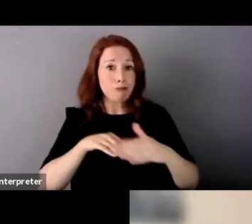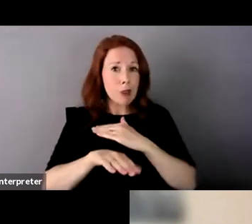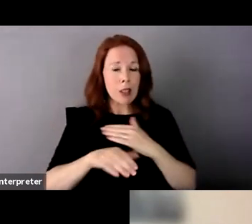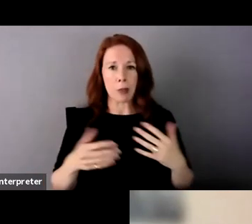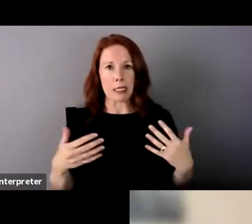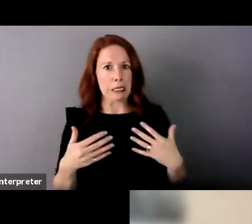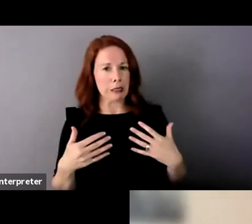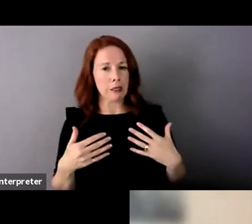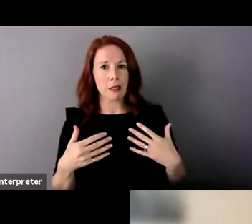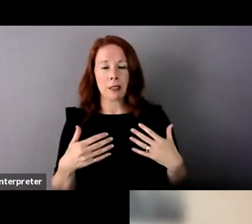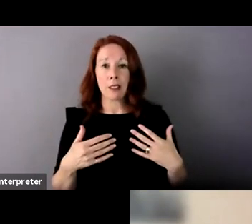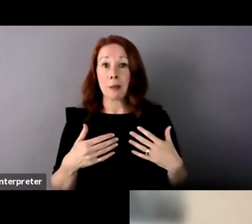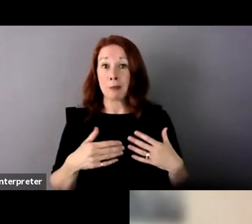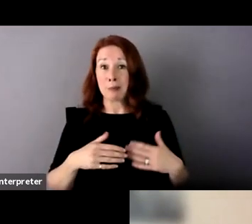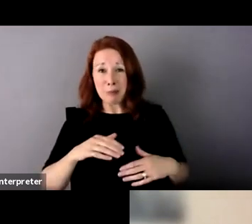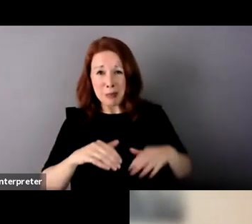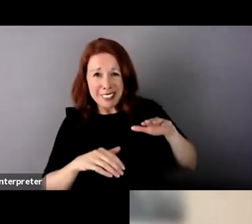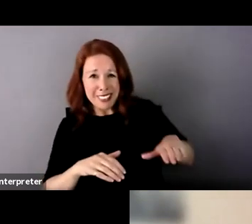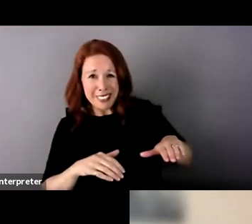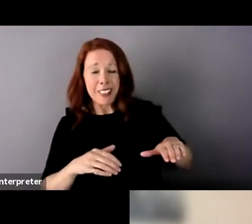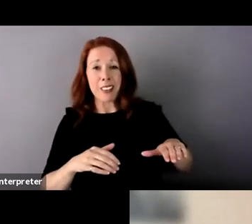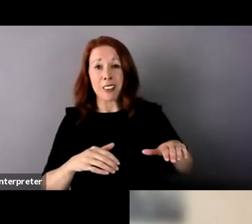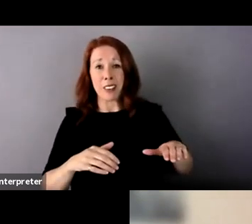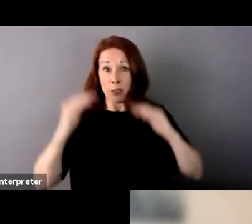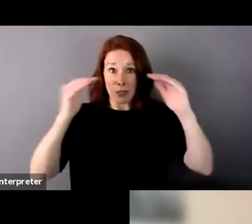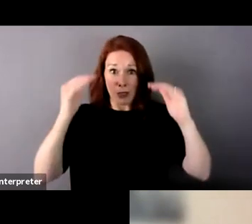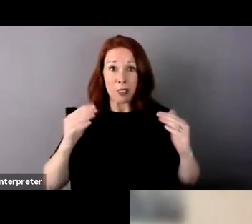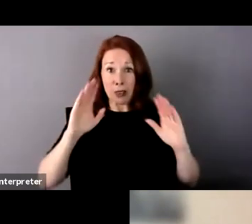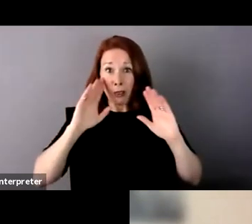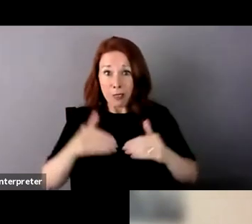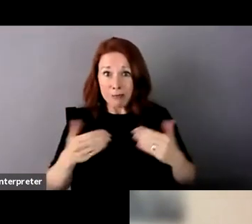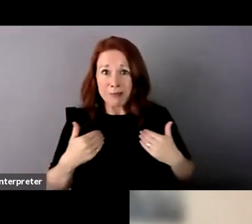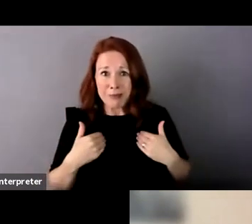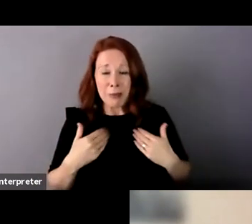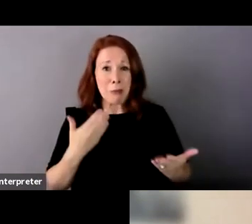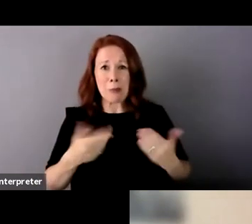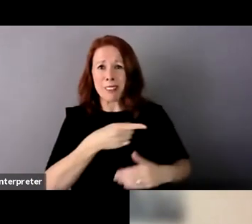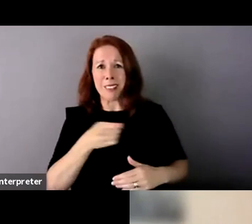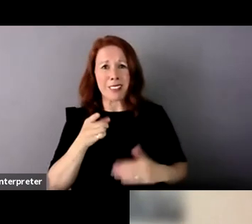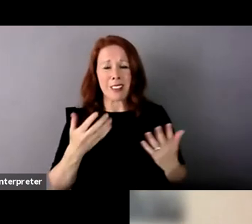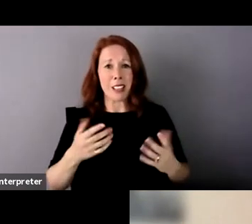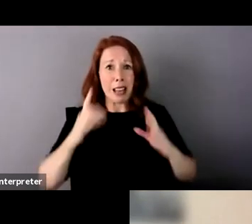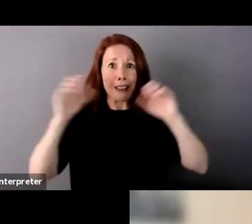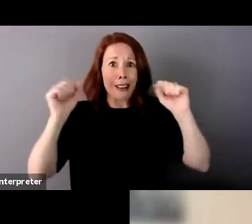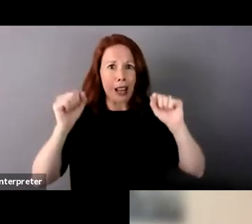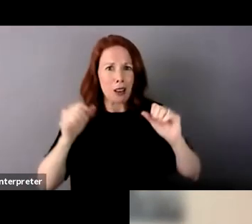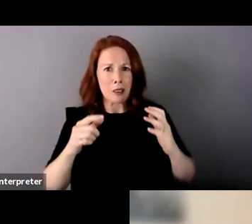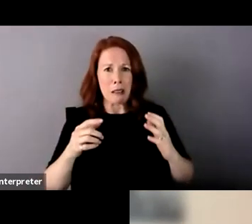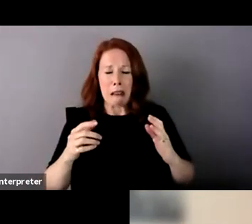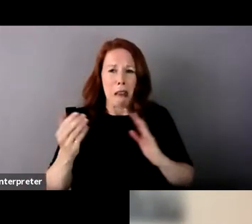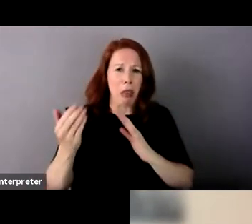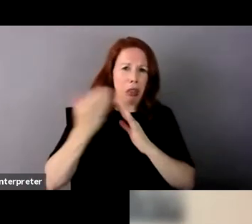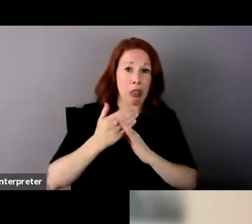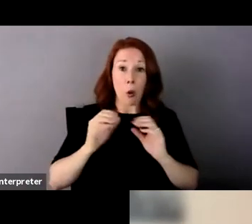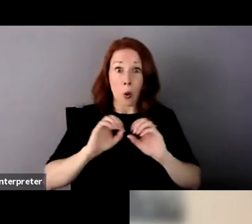so because maybe their child or their youth or their adult, maybe it's too loud for them. Maybe it's a really